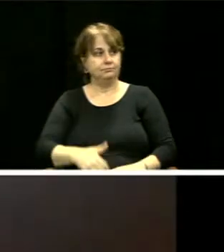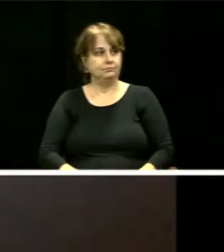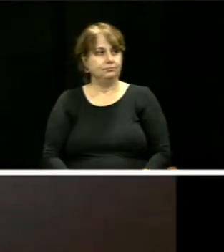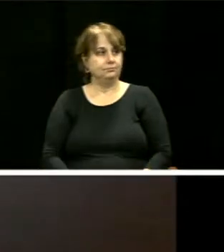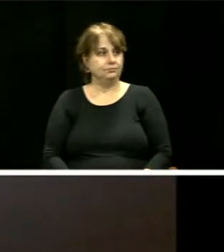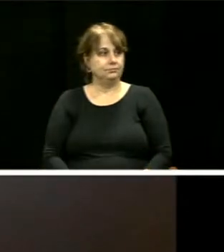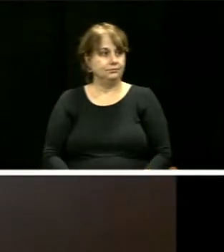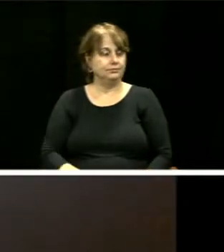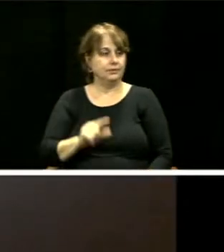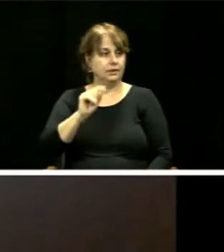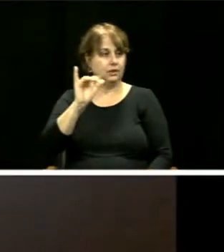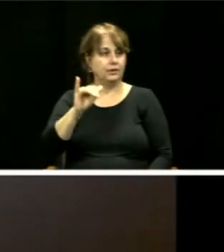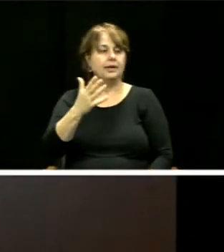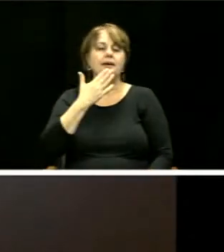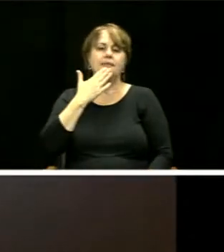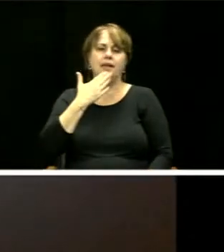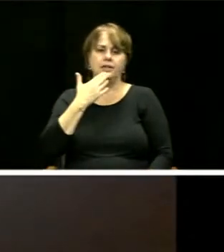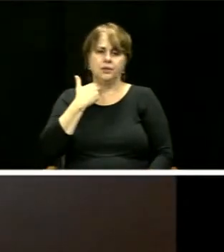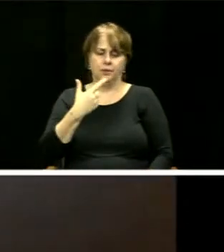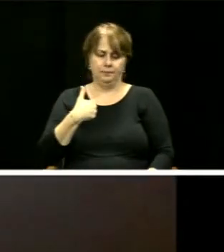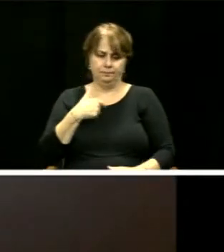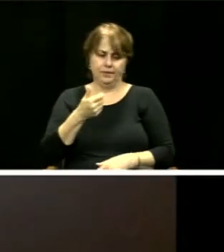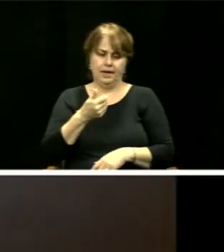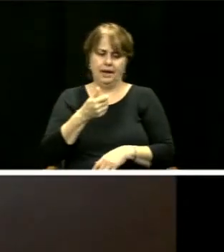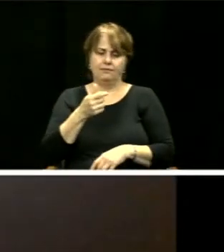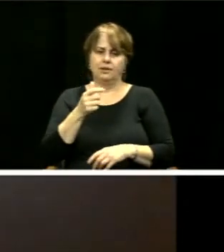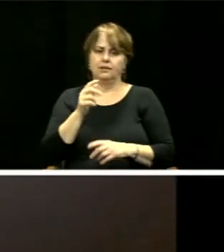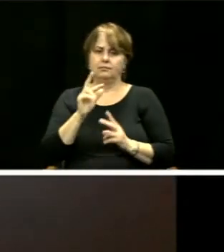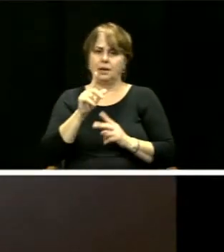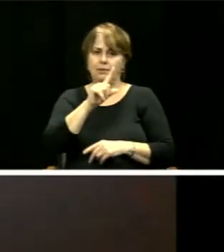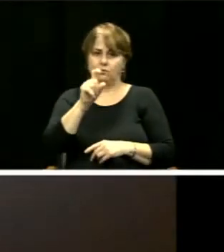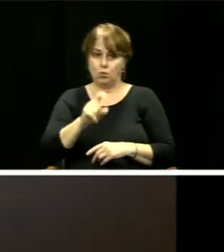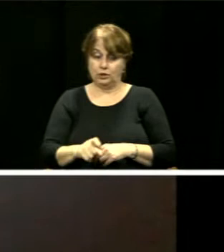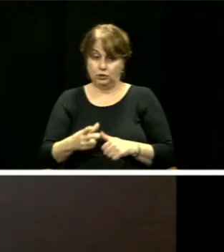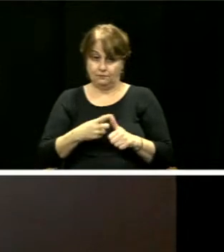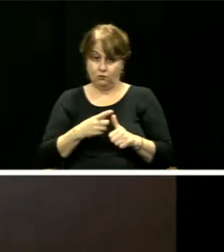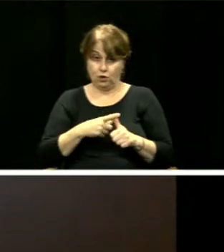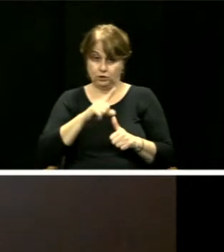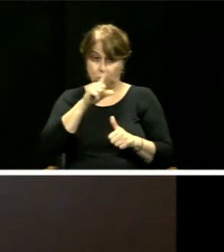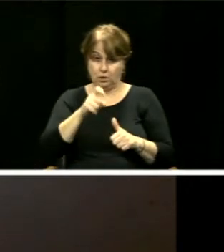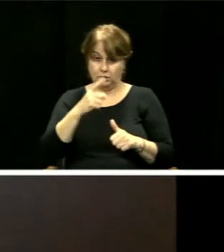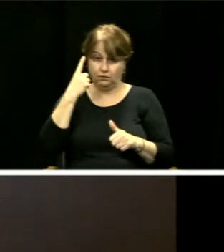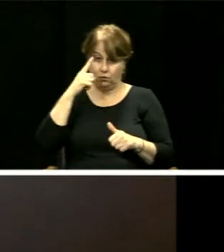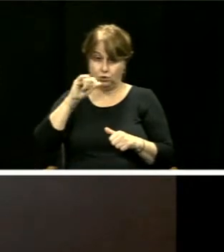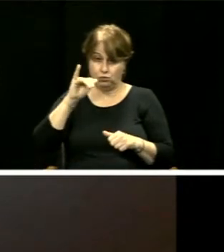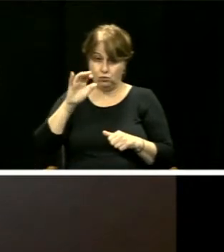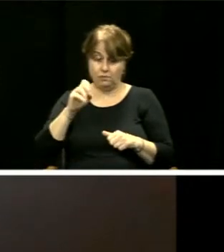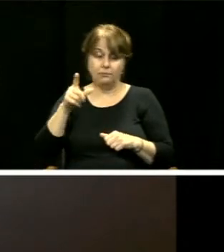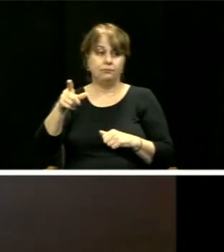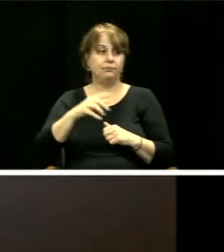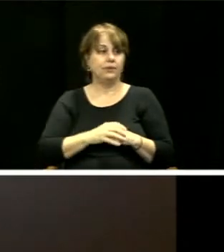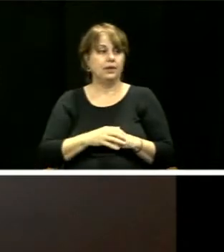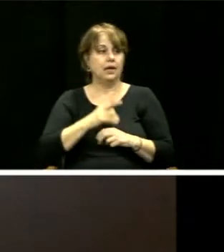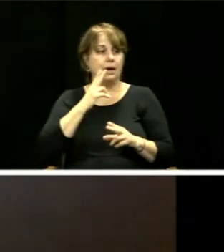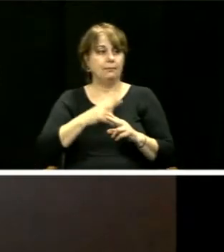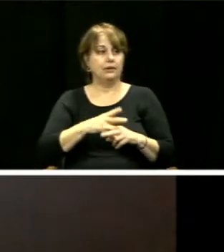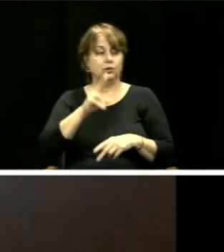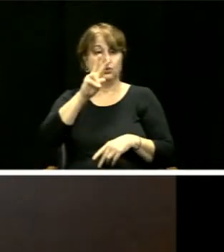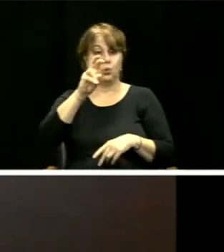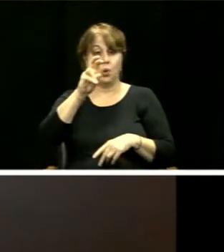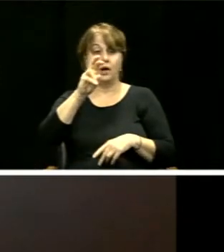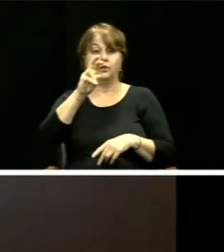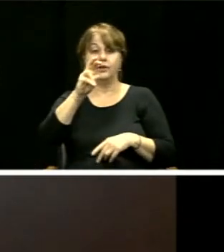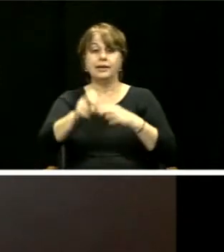Thank you very much. I have a couple of questions. I guess, Joe, my first question for you is, you mentioned the 200-year storm